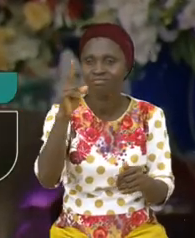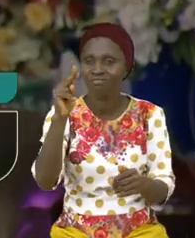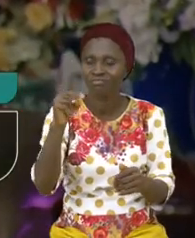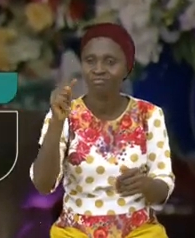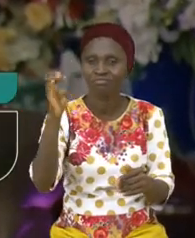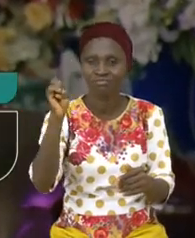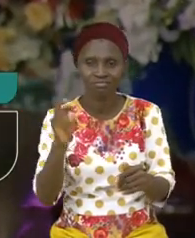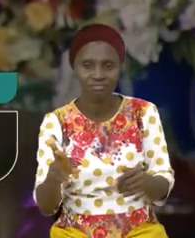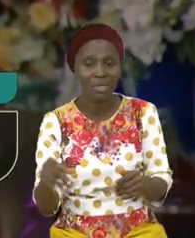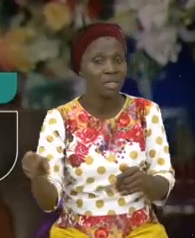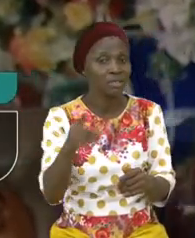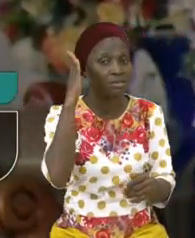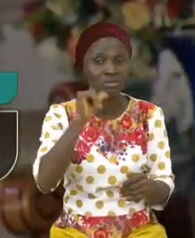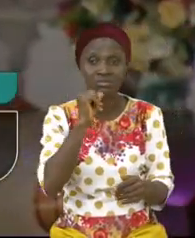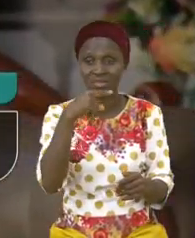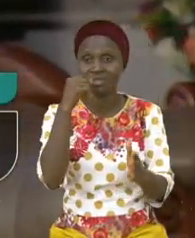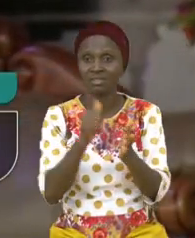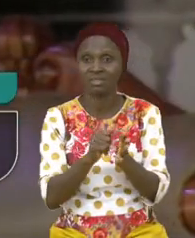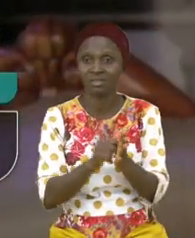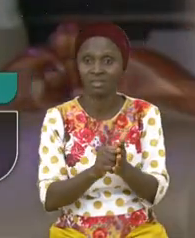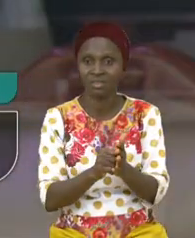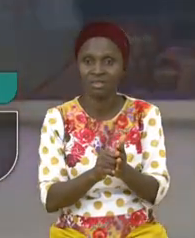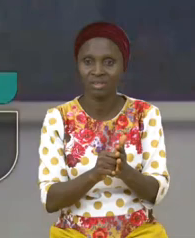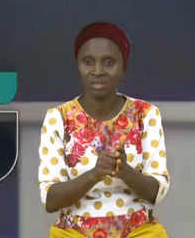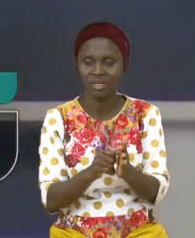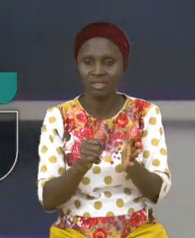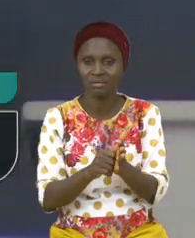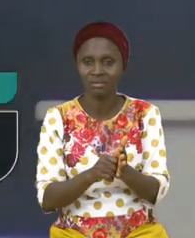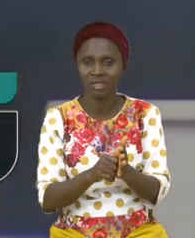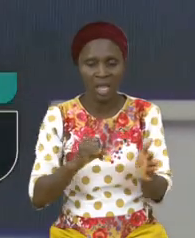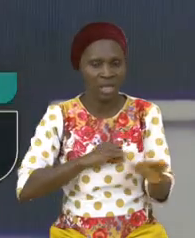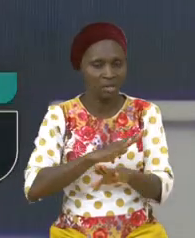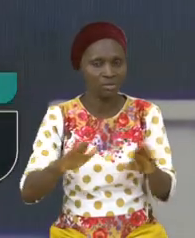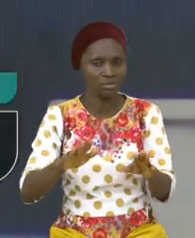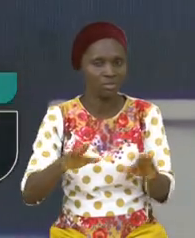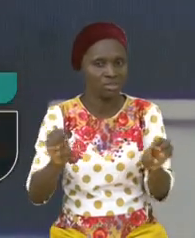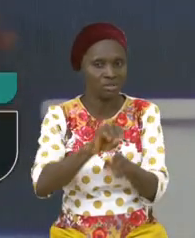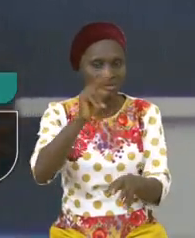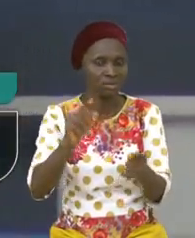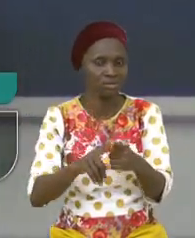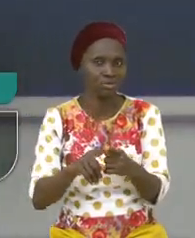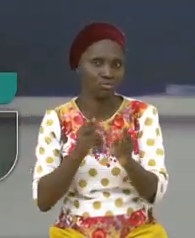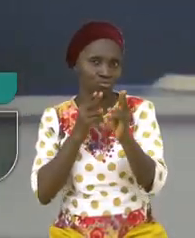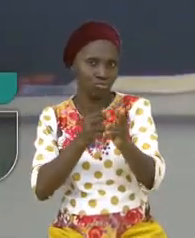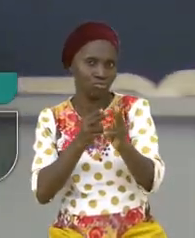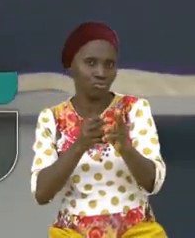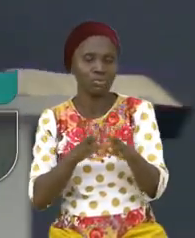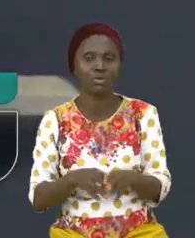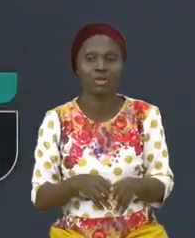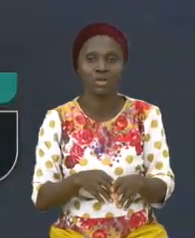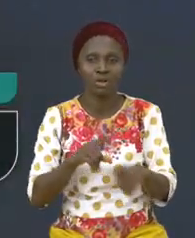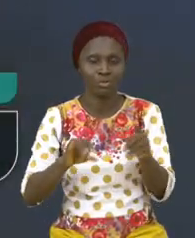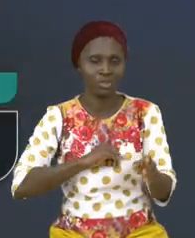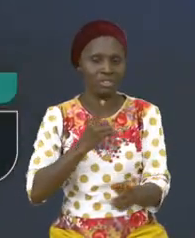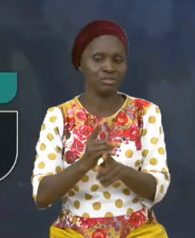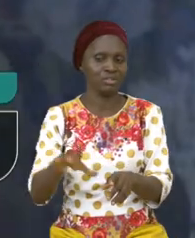say, I didn't even have to shoot, but I just found the